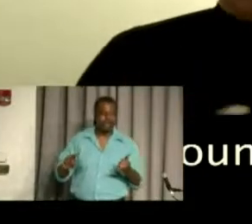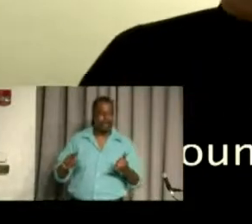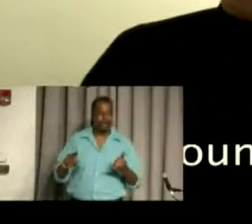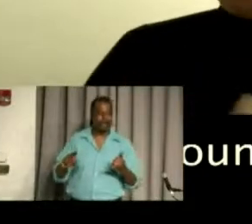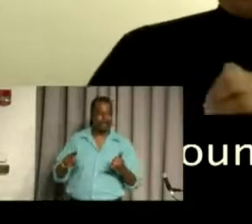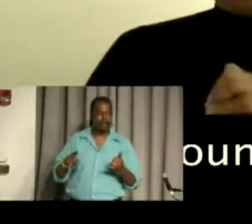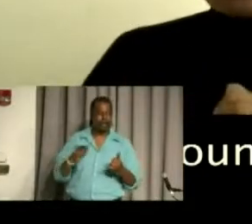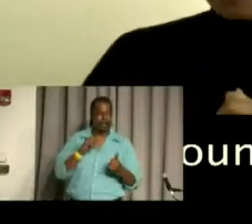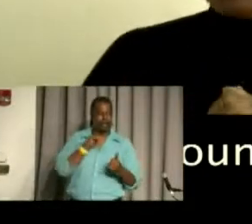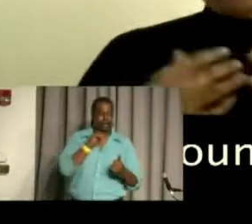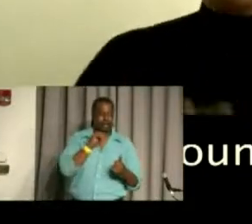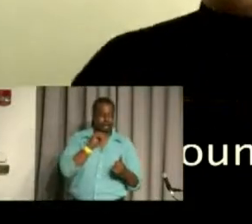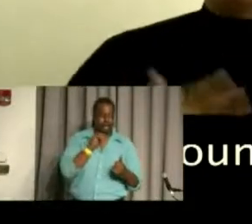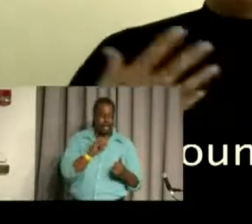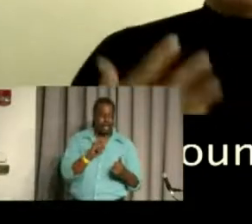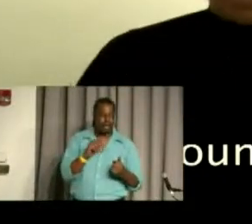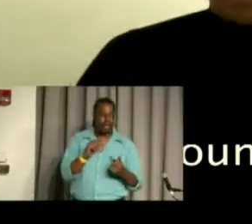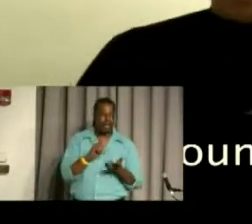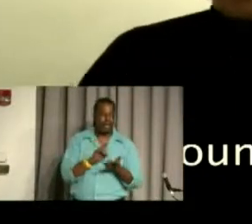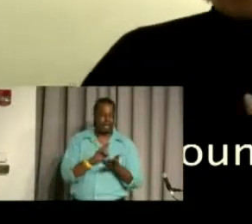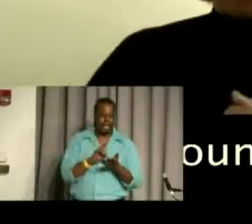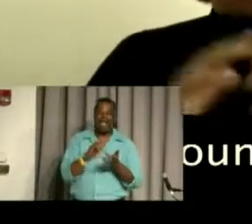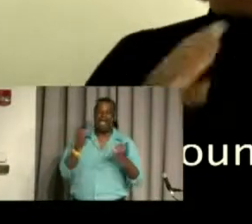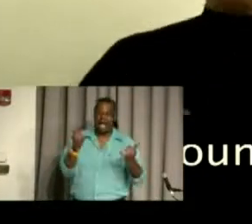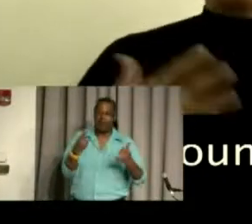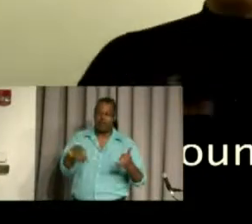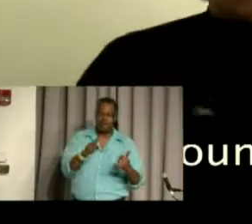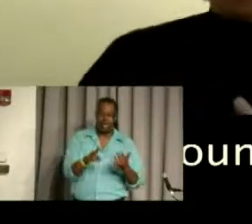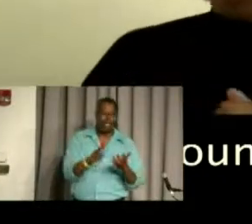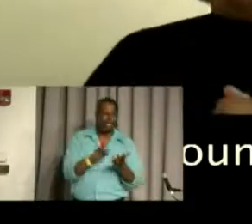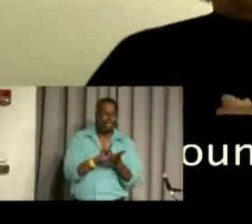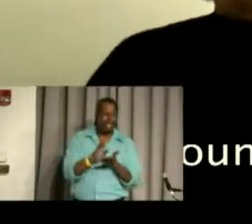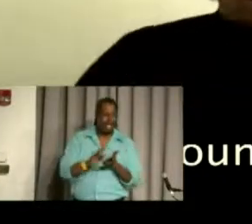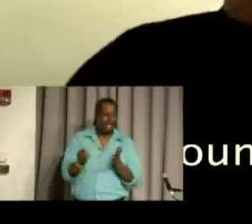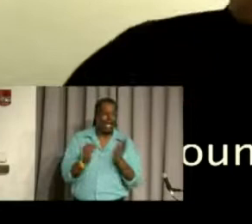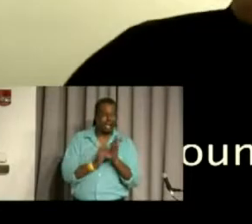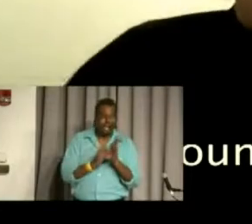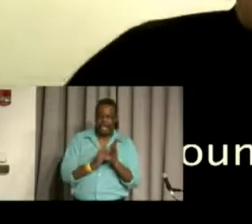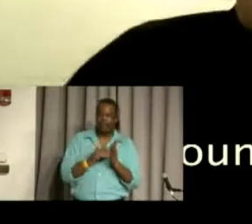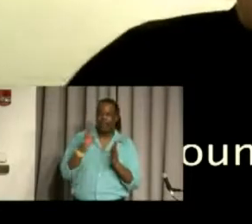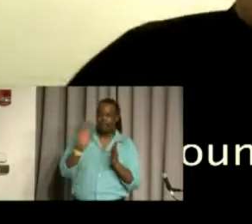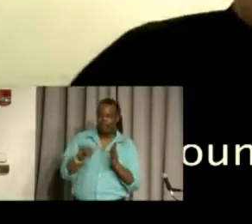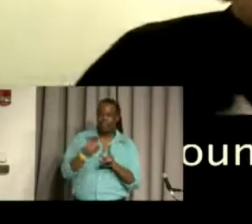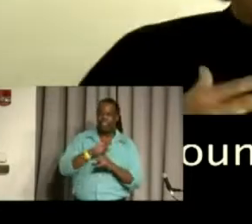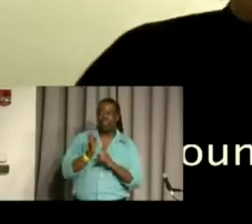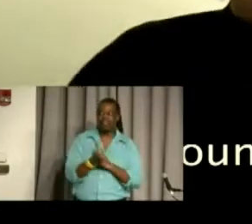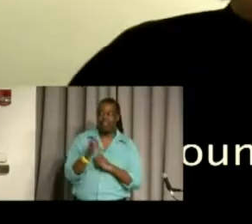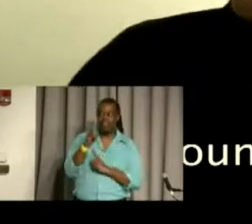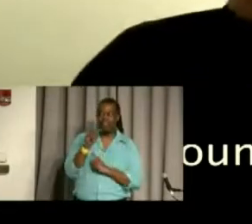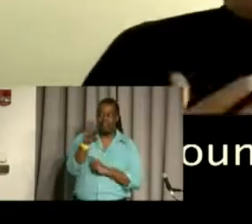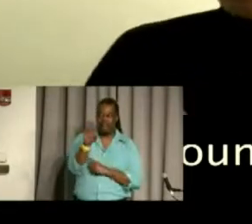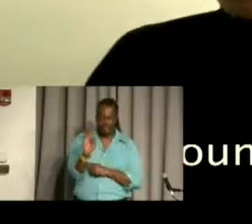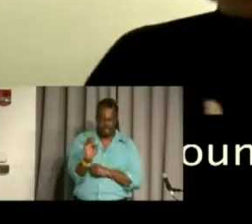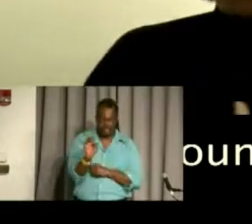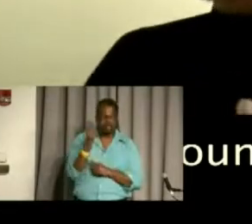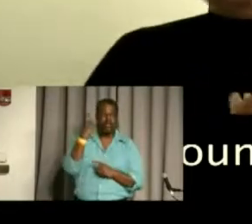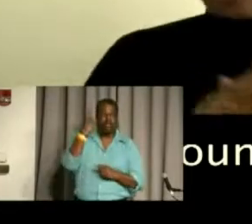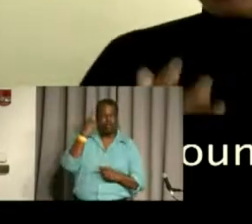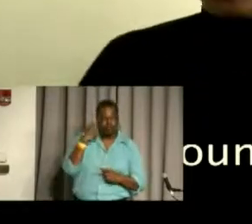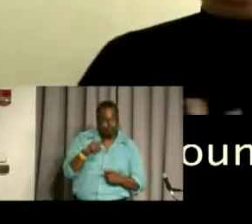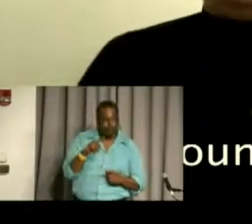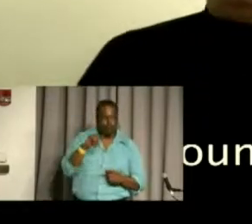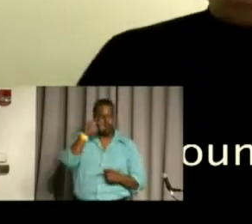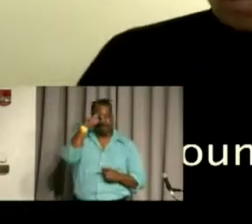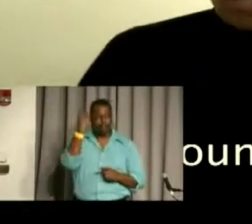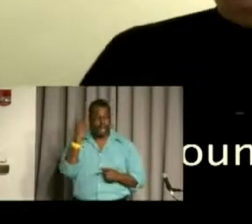they are now being dispossessed once again by this new register of environmental violence. In order for Black